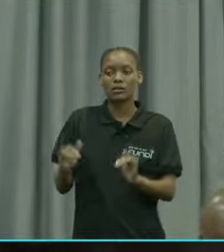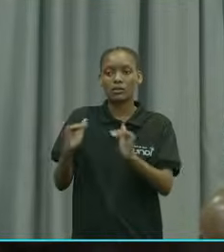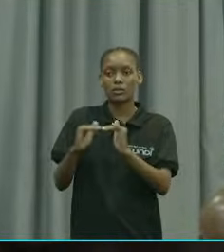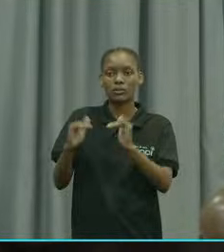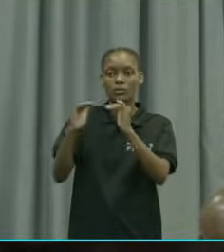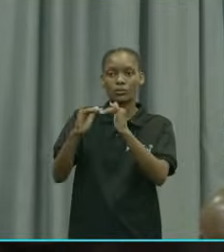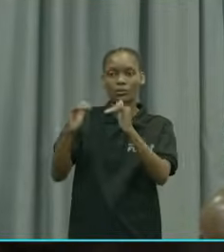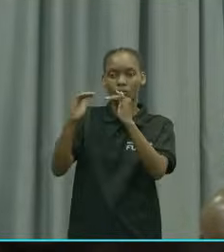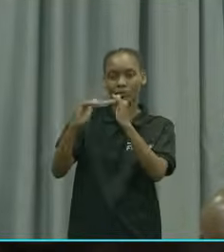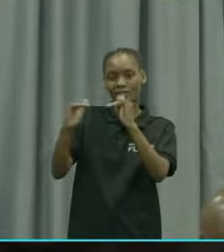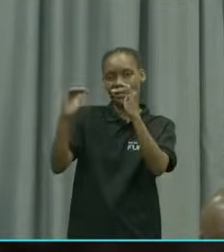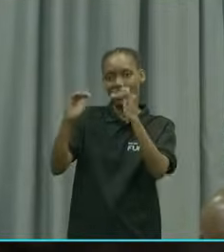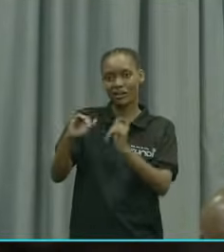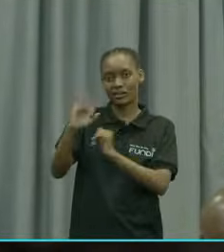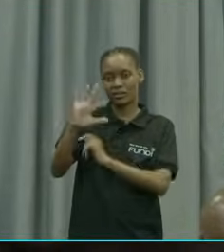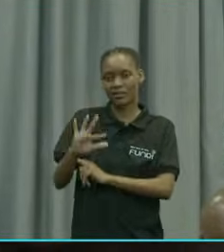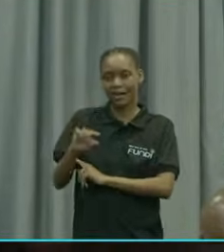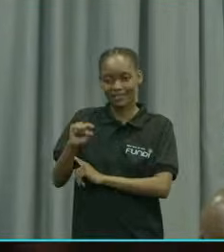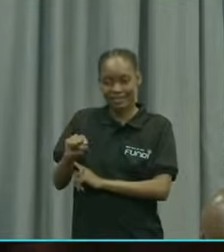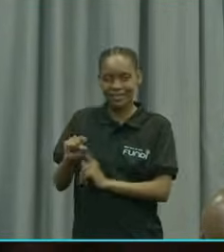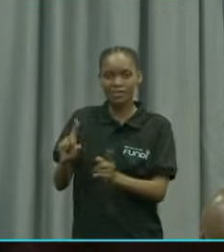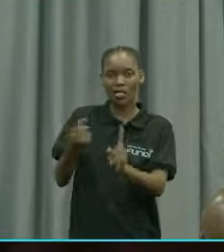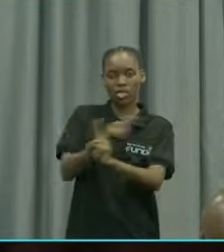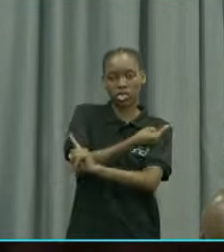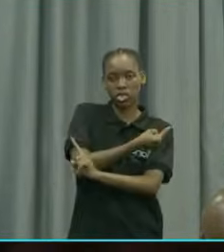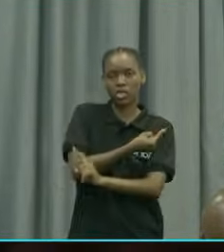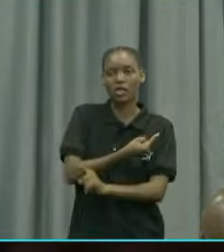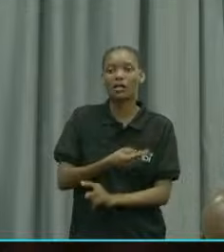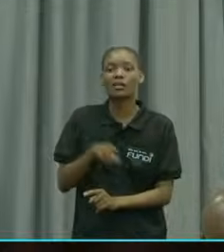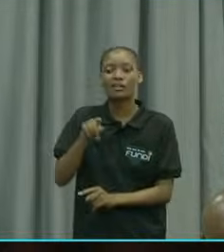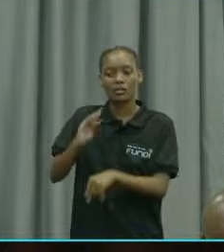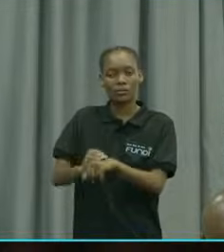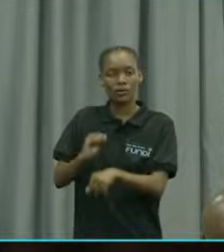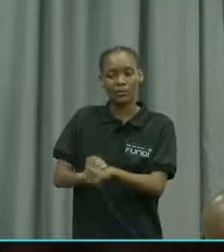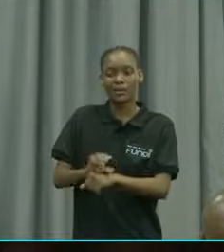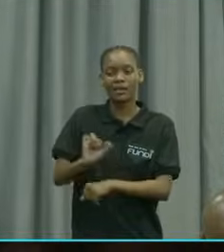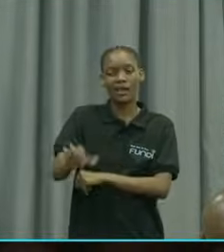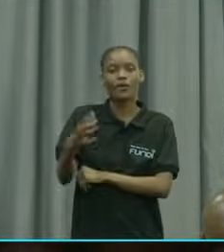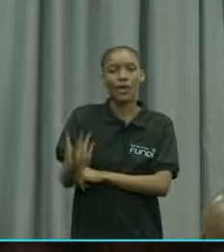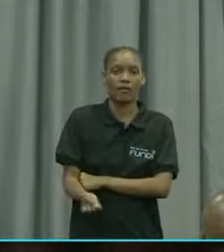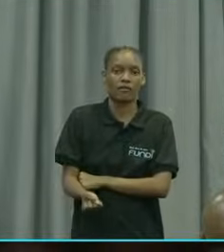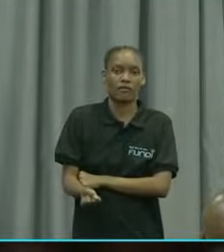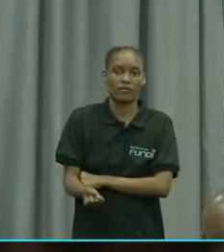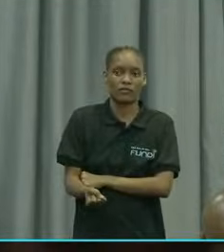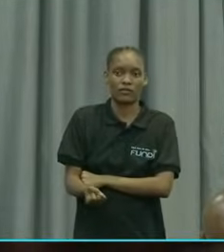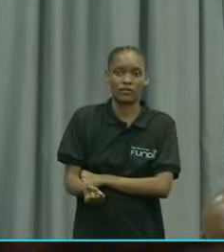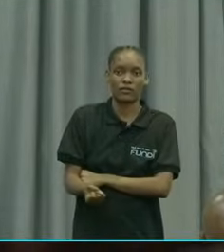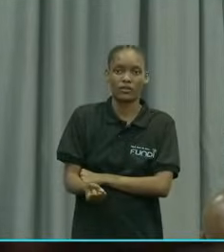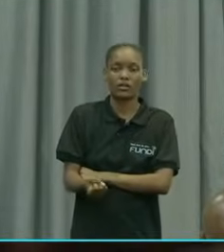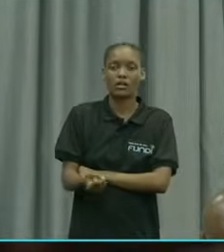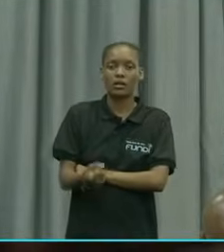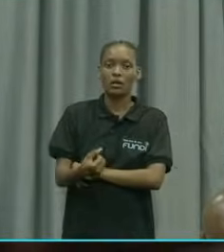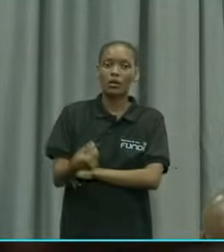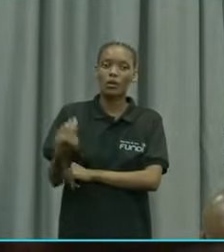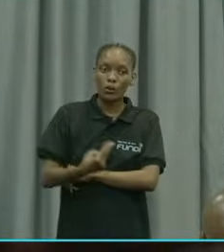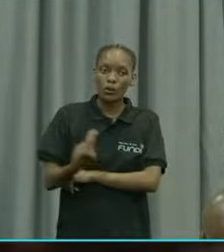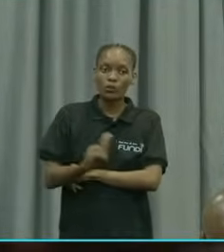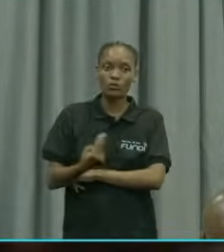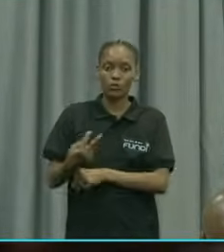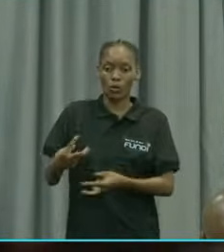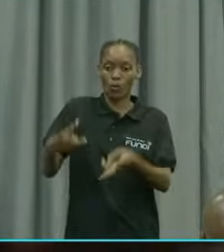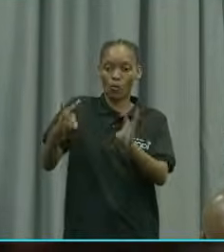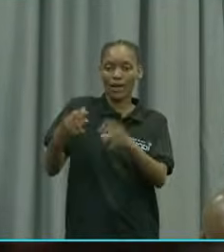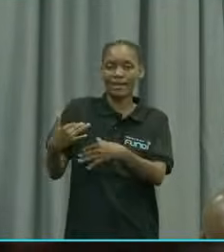is flawed in terms of in itself, but also in terms of how it is